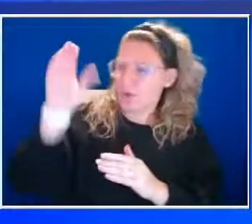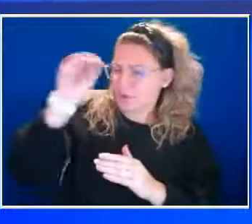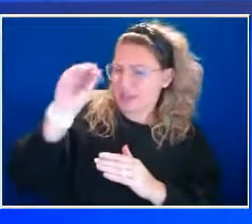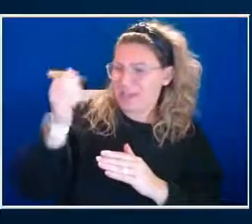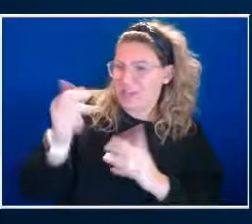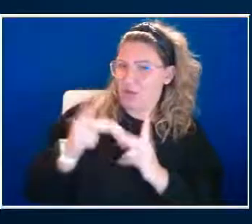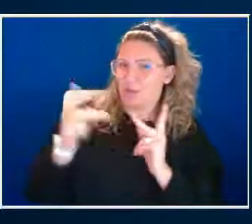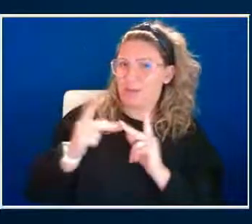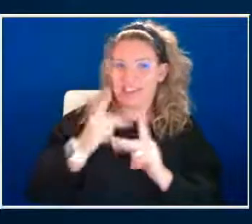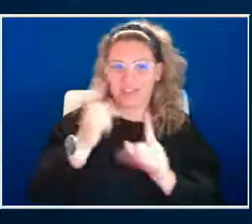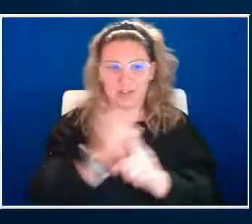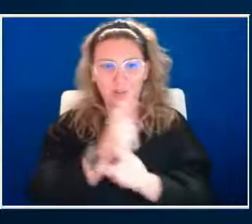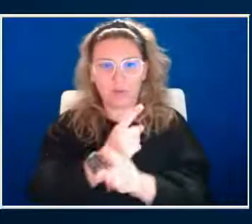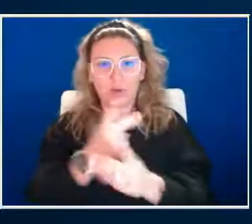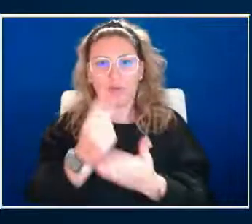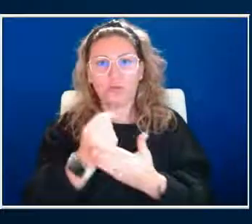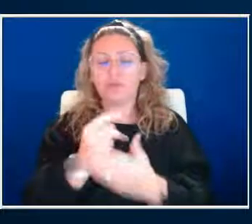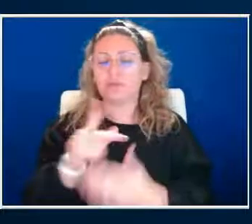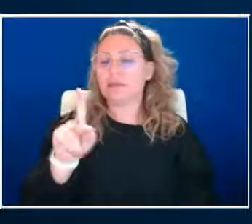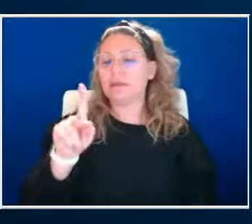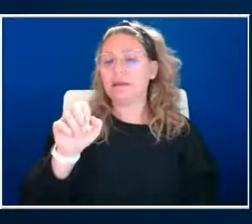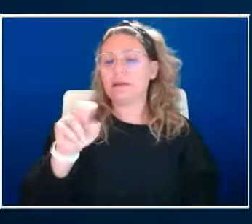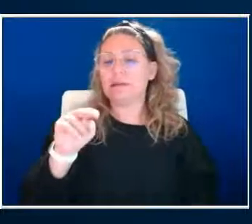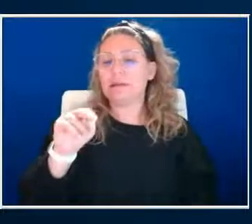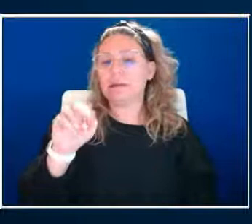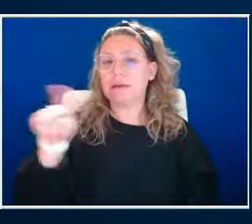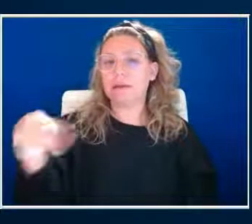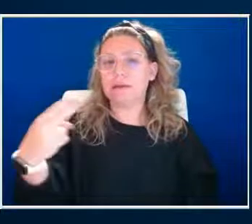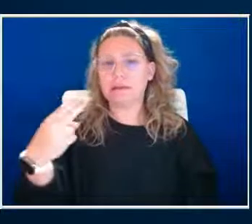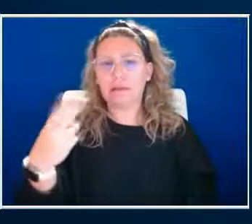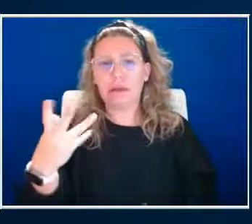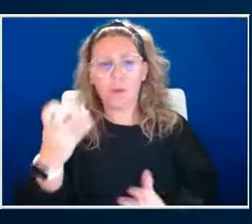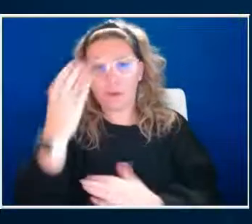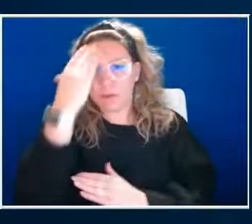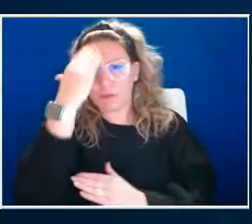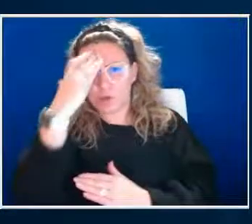treatment. Kenneth wants to know, does this work for lymphedema caused by other